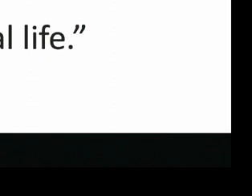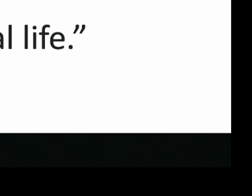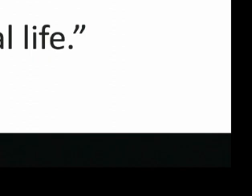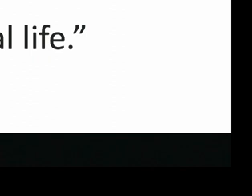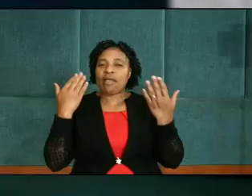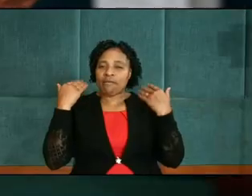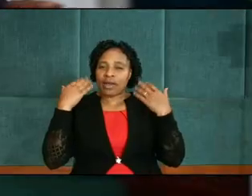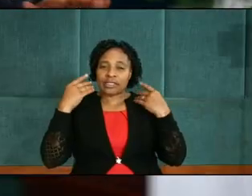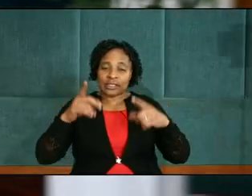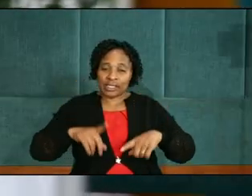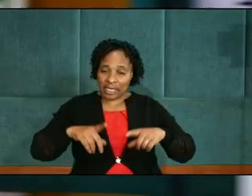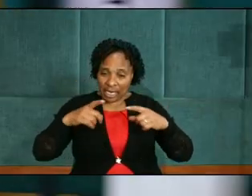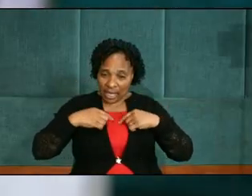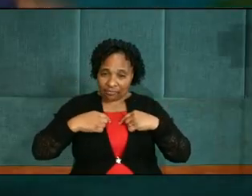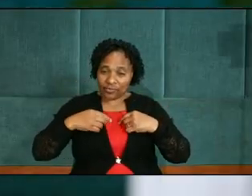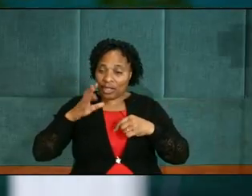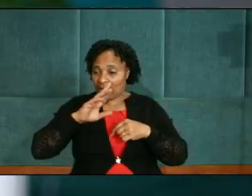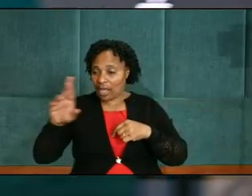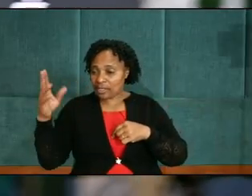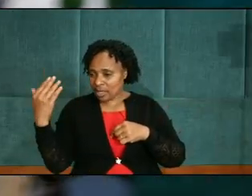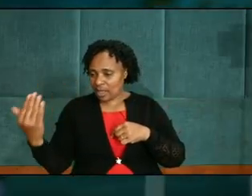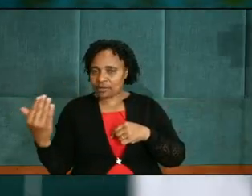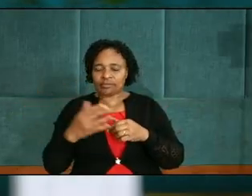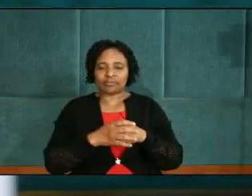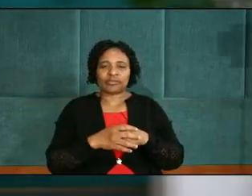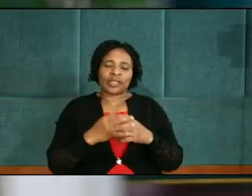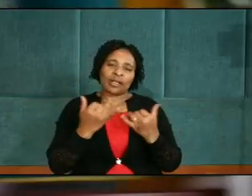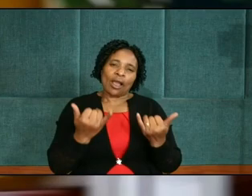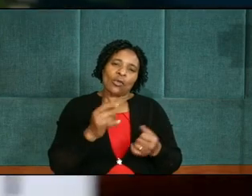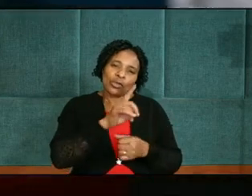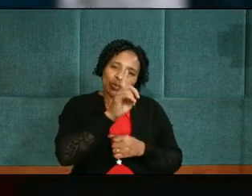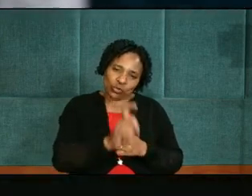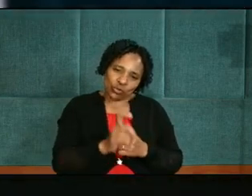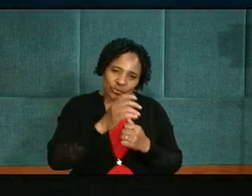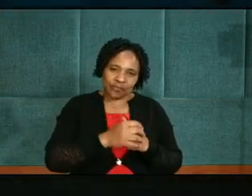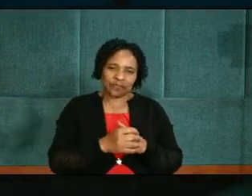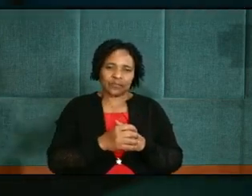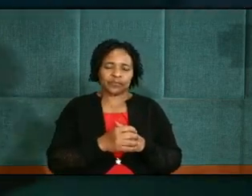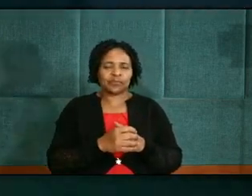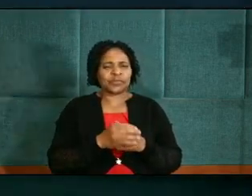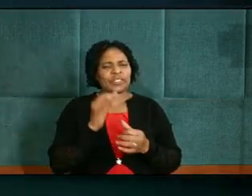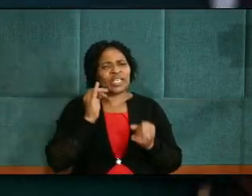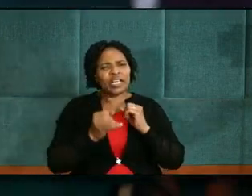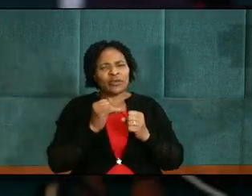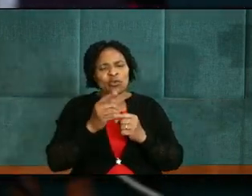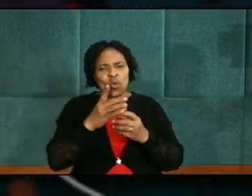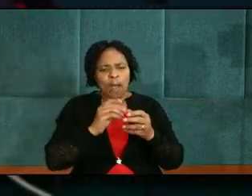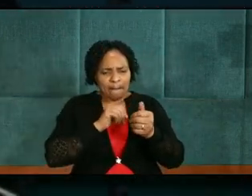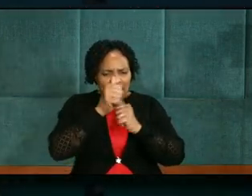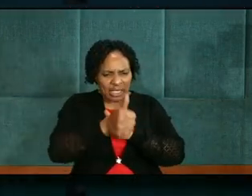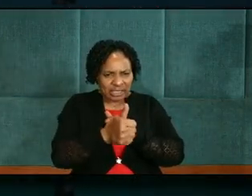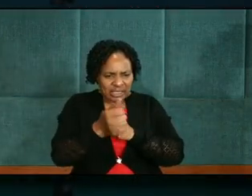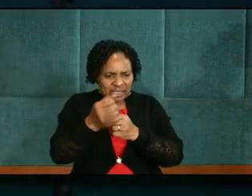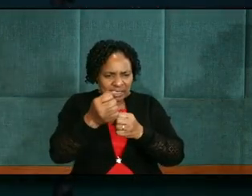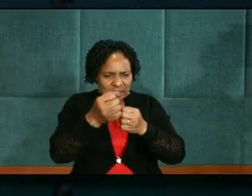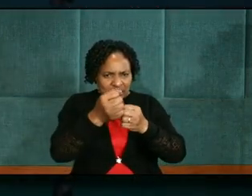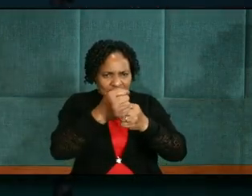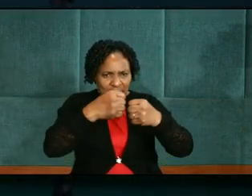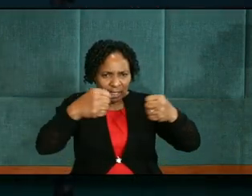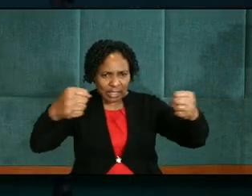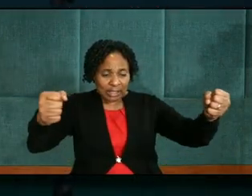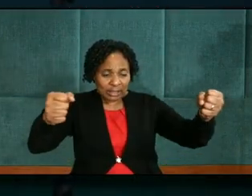everlasting life. So this is a good time to ask you. If you are passing through the pearly gates right now, this very